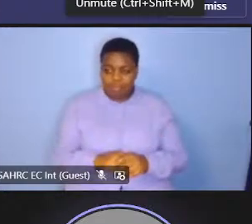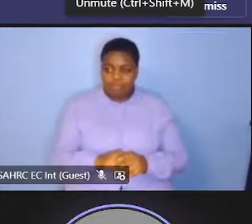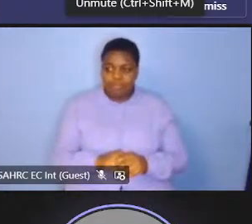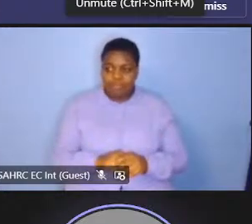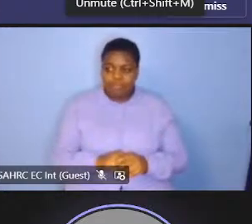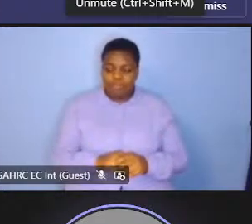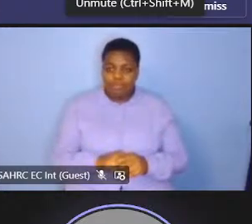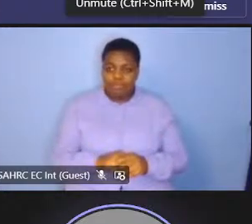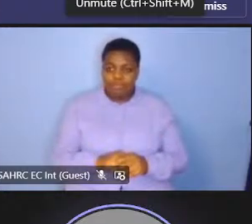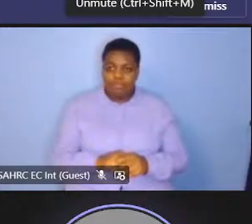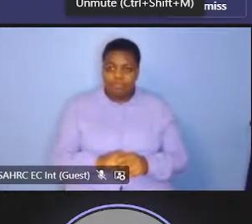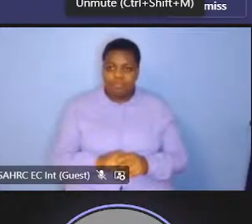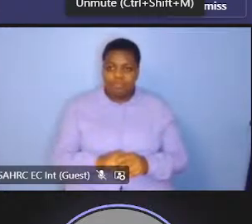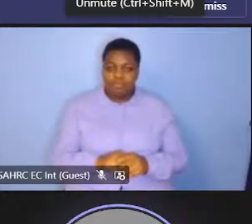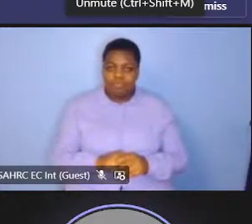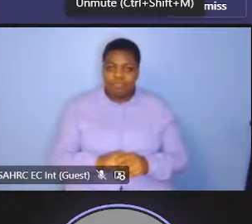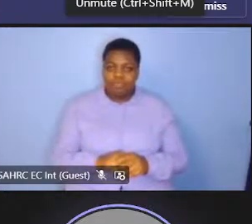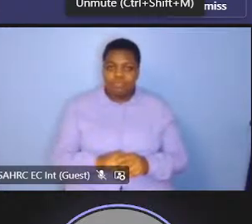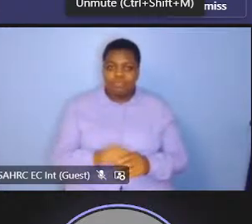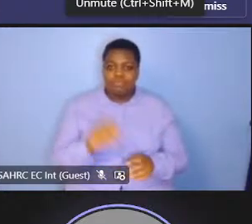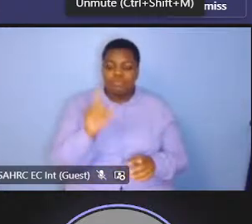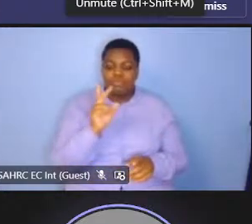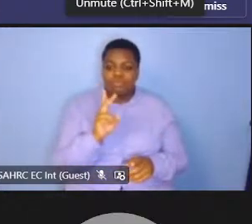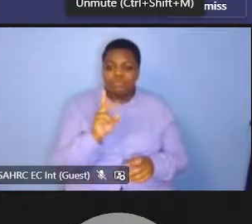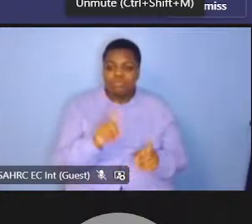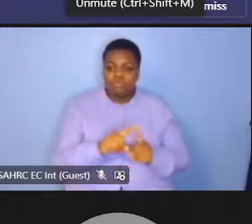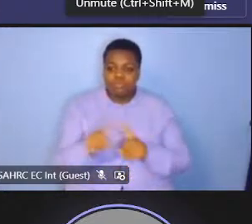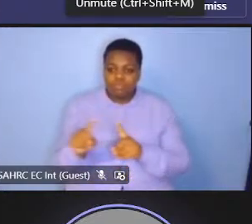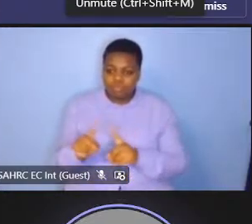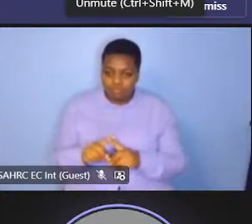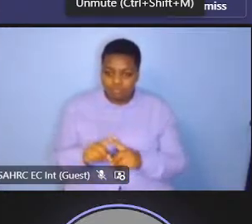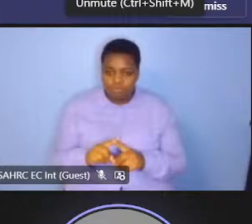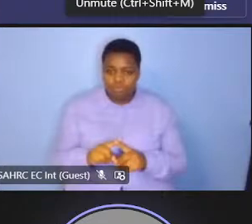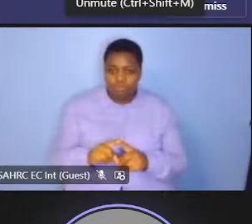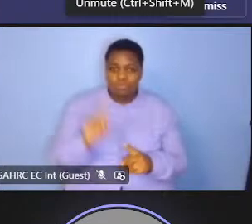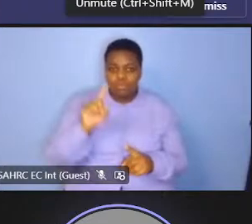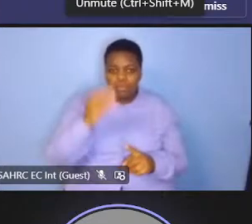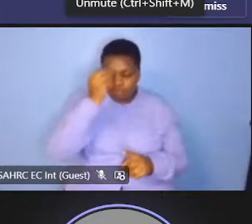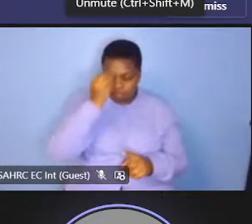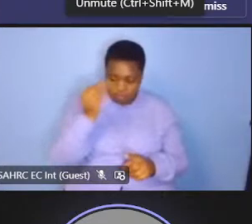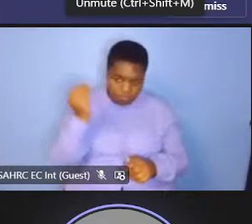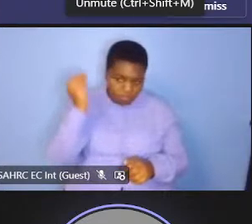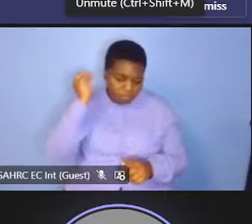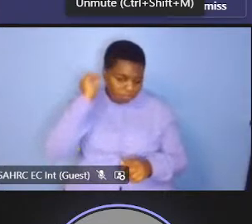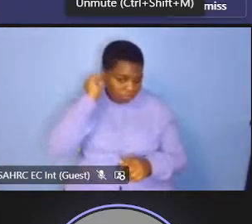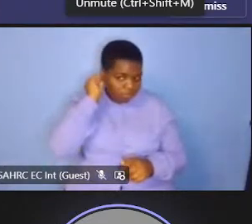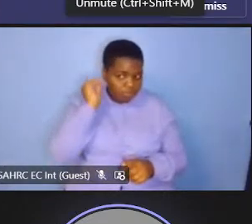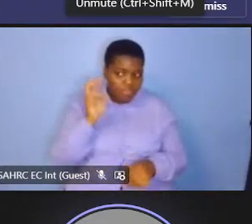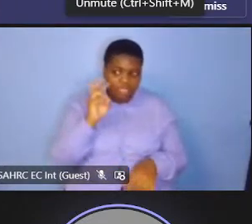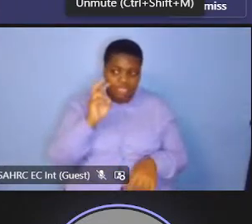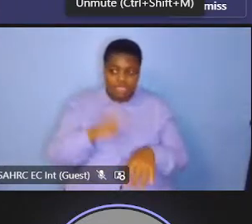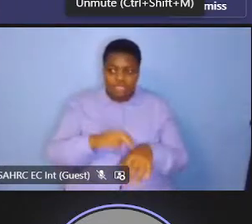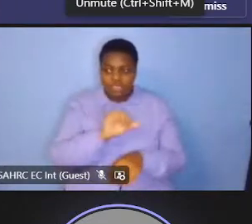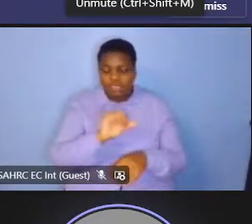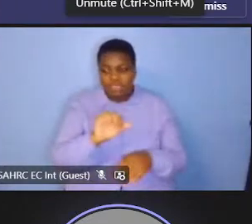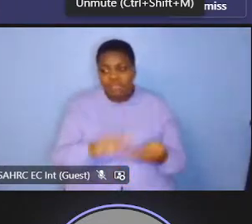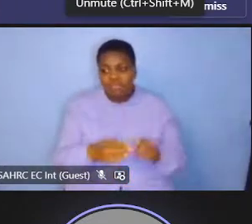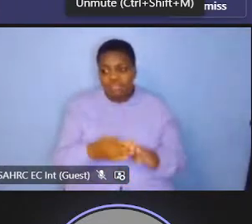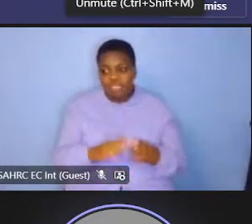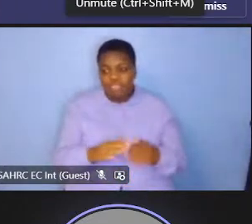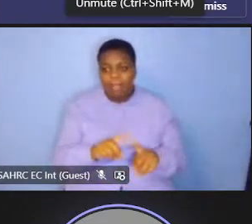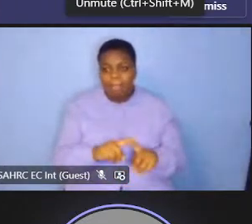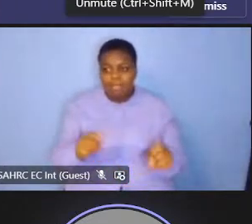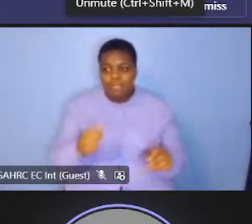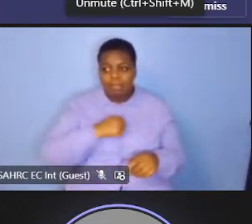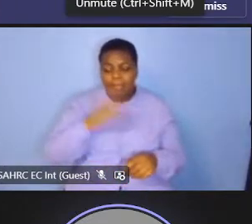And also, it should also be taking into consideration the needs of society. But